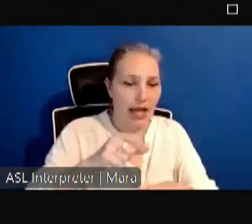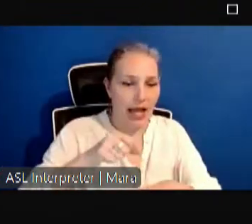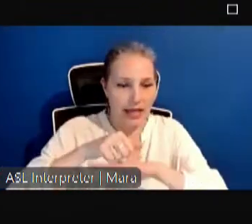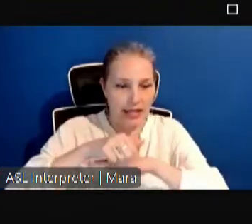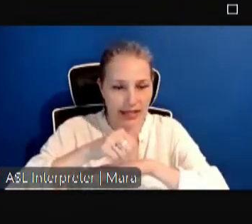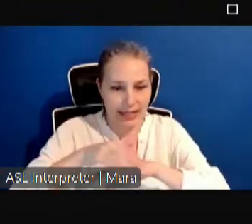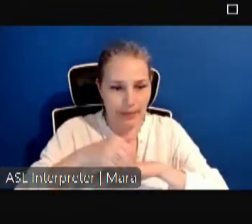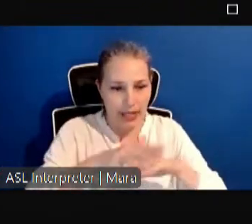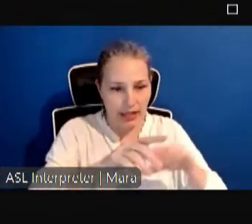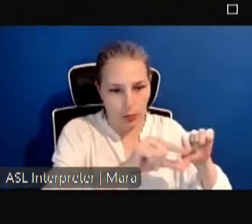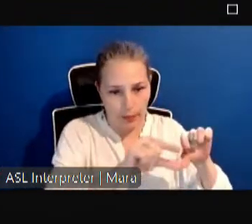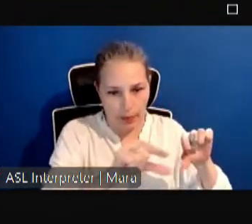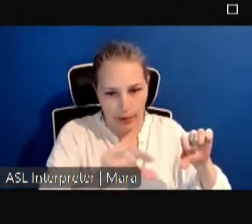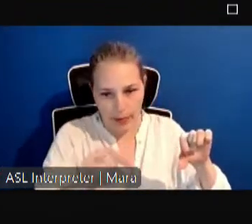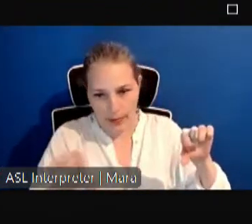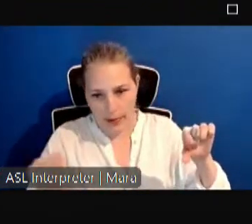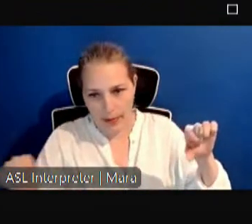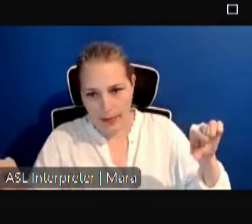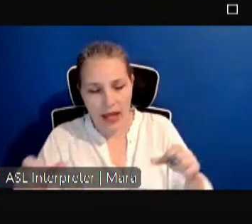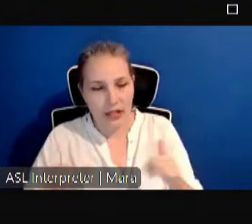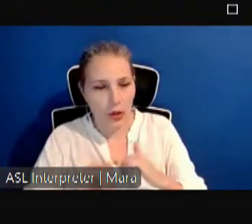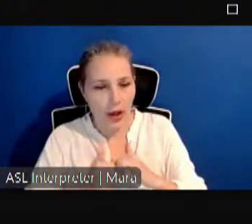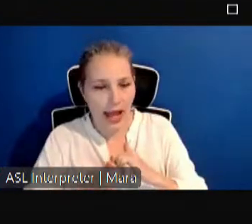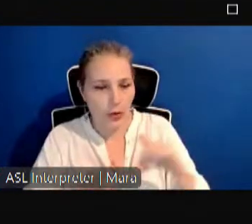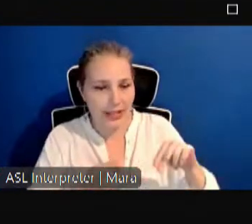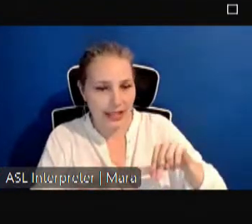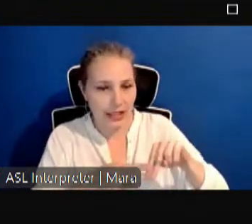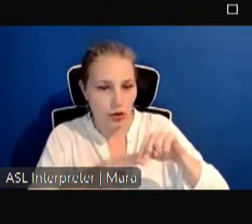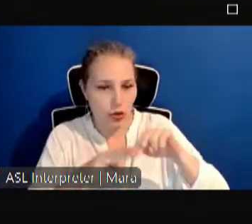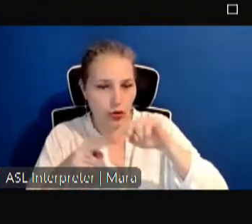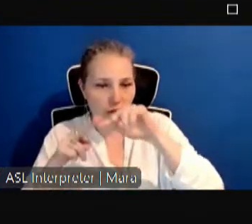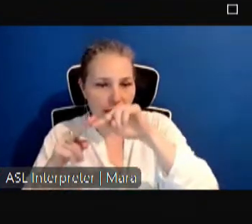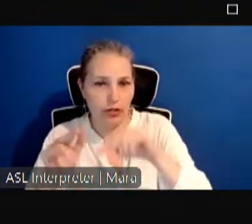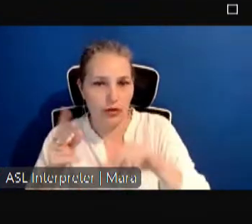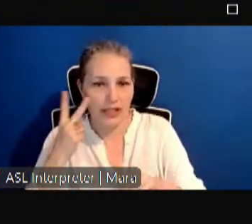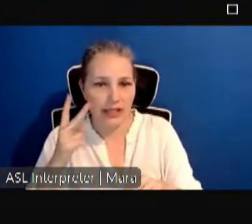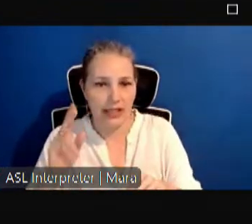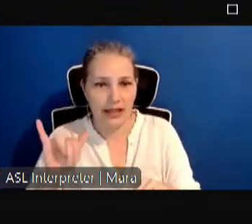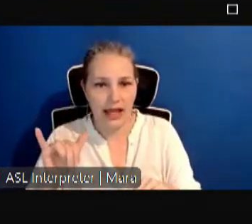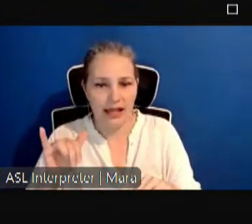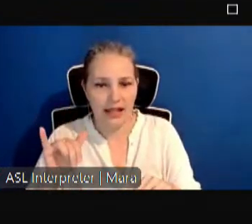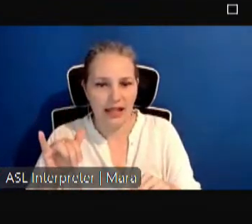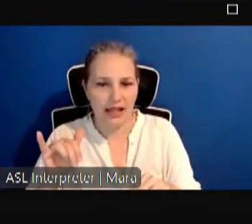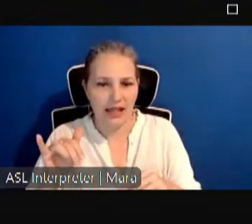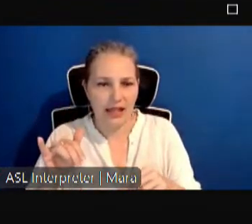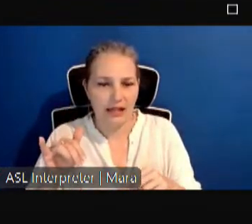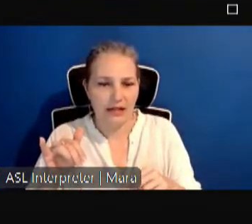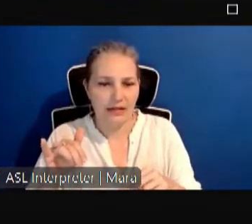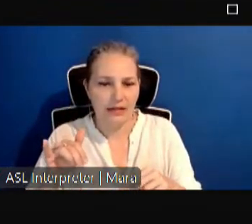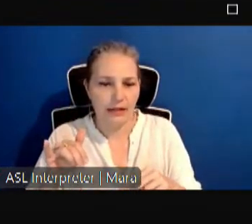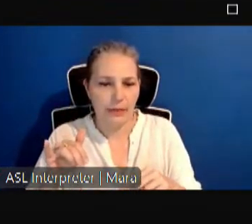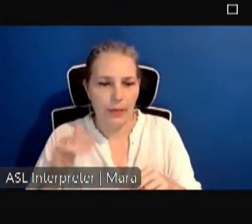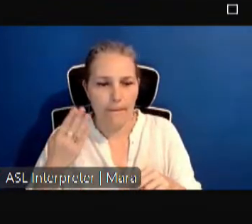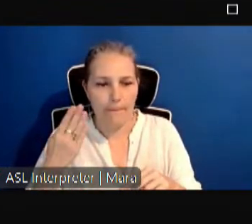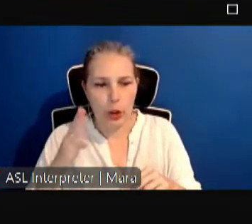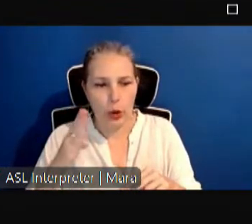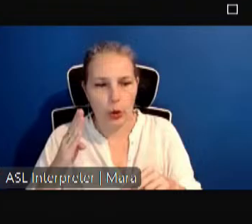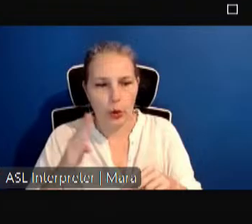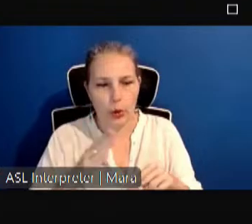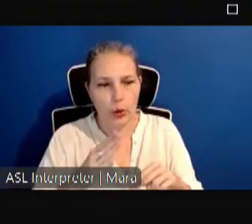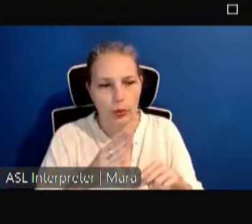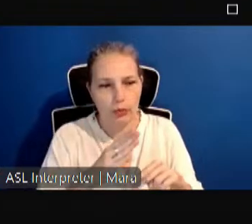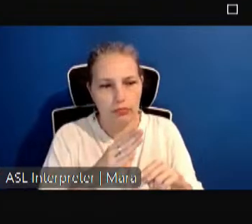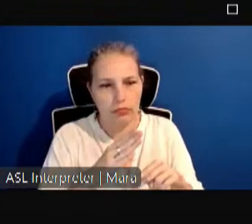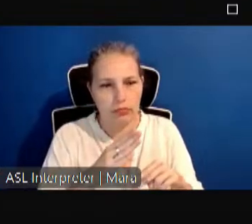submittal count has increased, which is depicted by the gray part of the graph here, or the blue line, so that